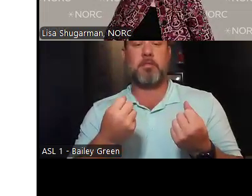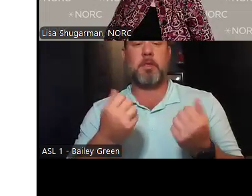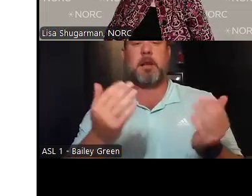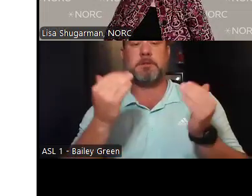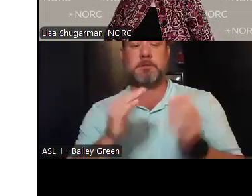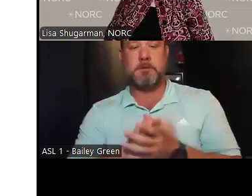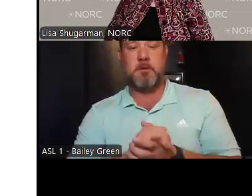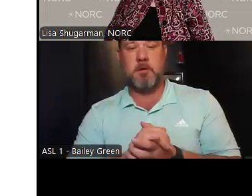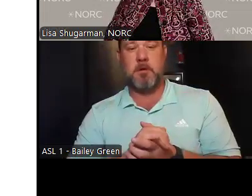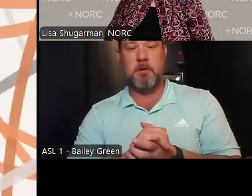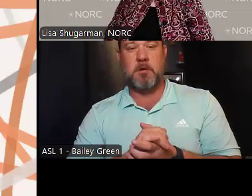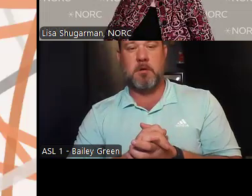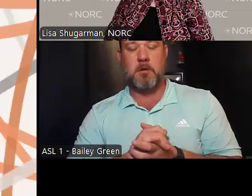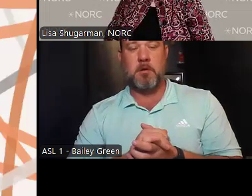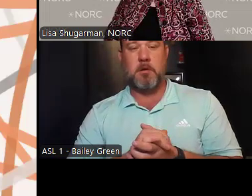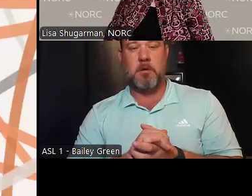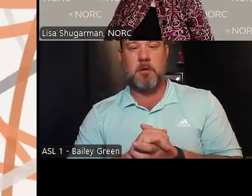please.